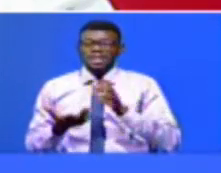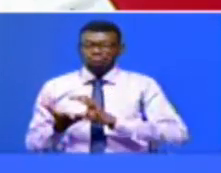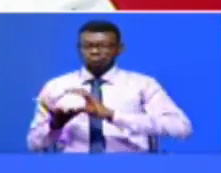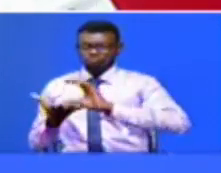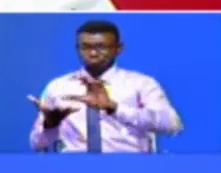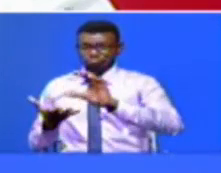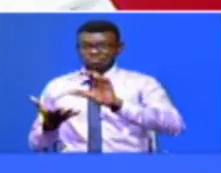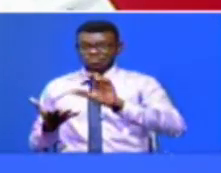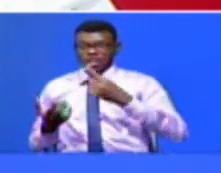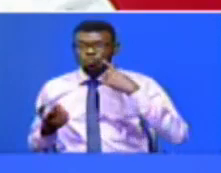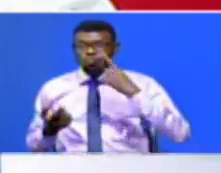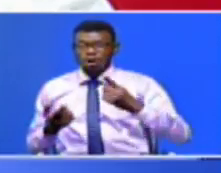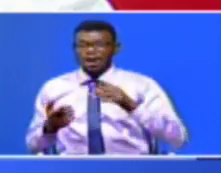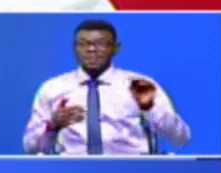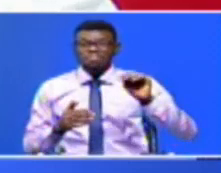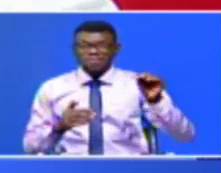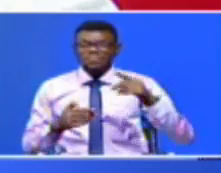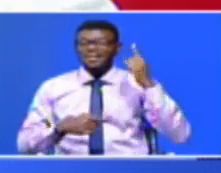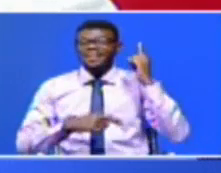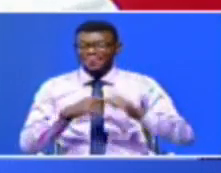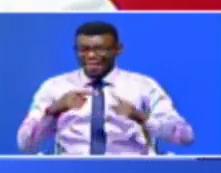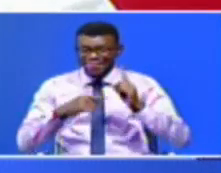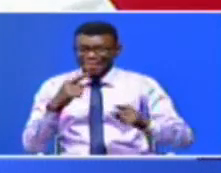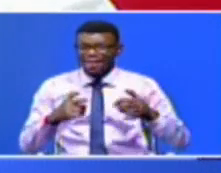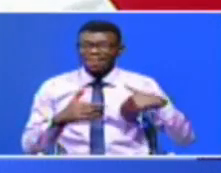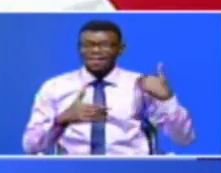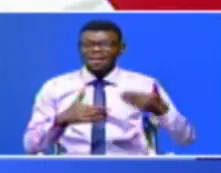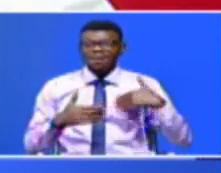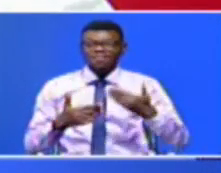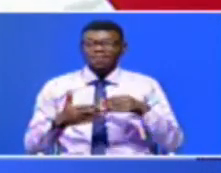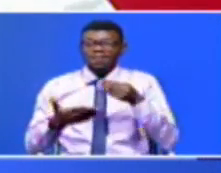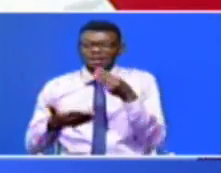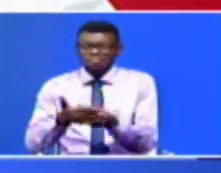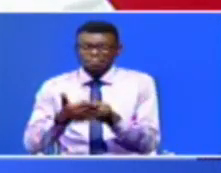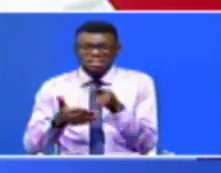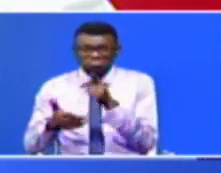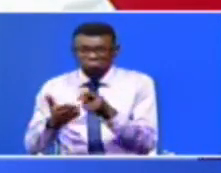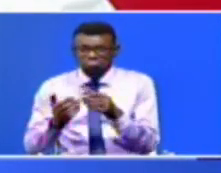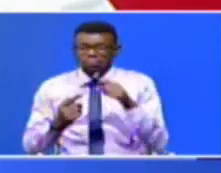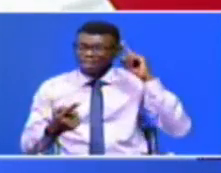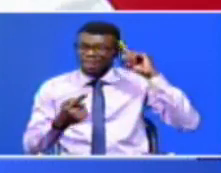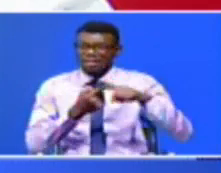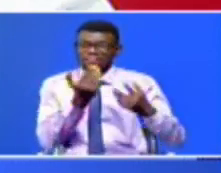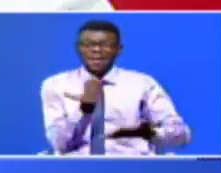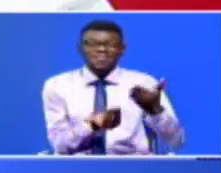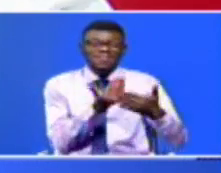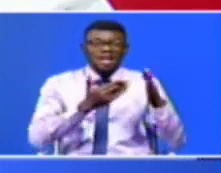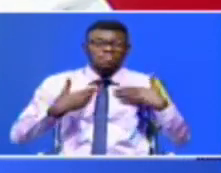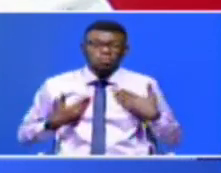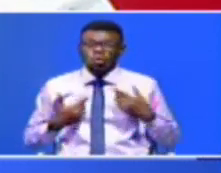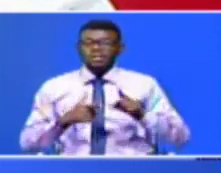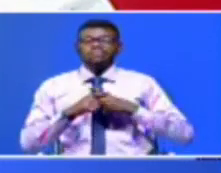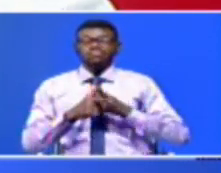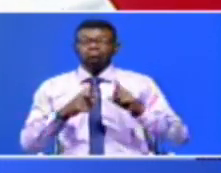million each and every financial year. This fund is to take care of persons with albinism in this